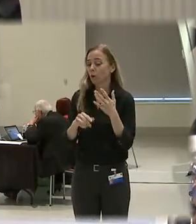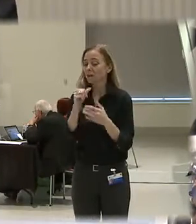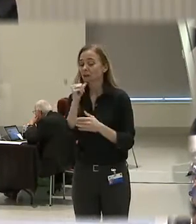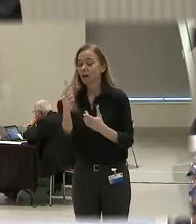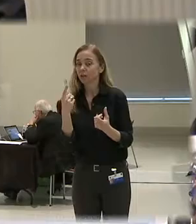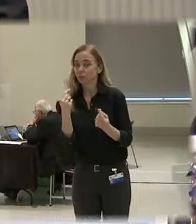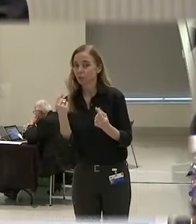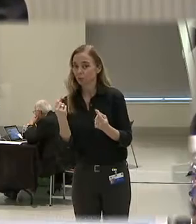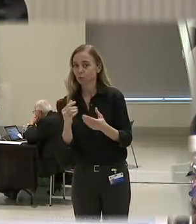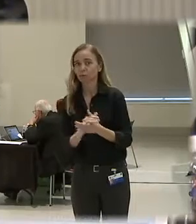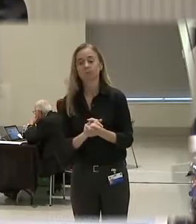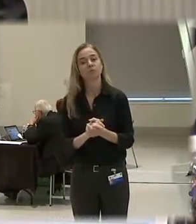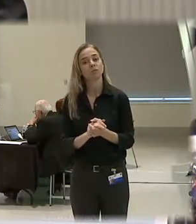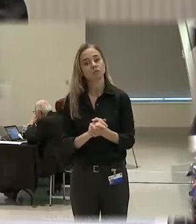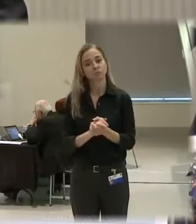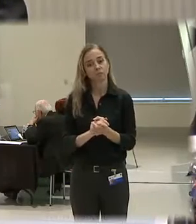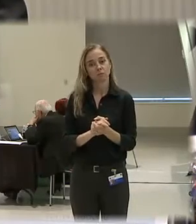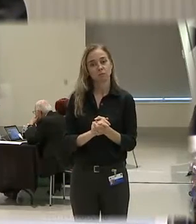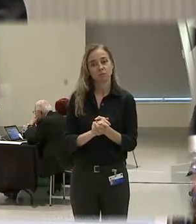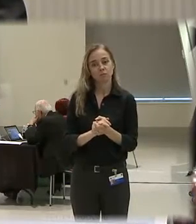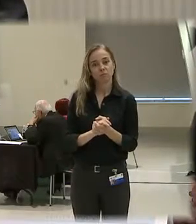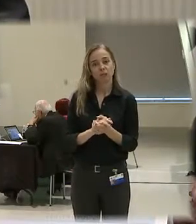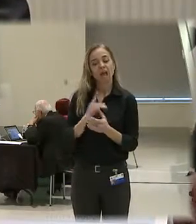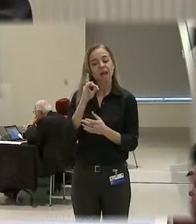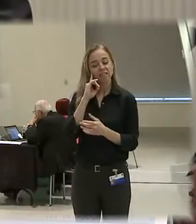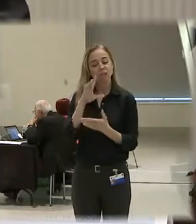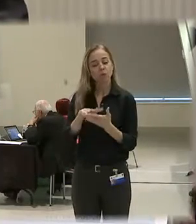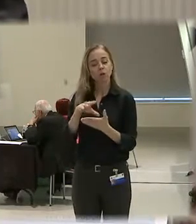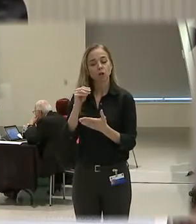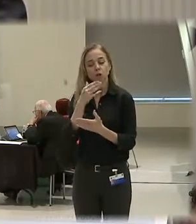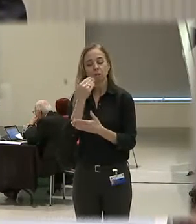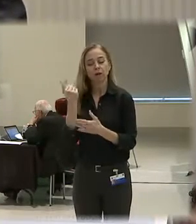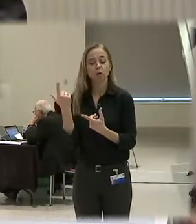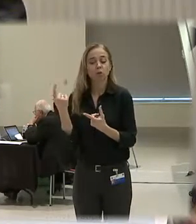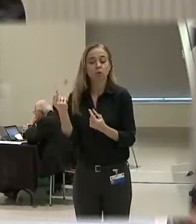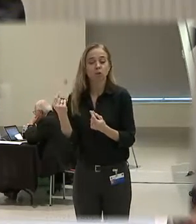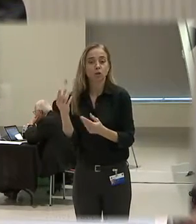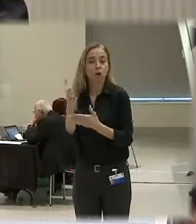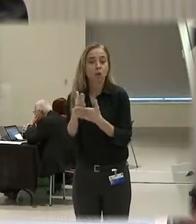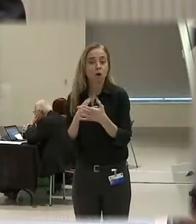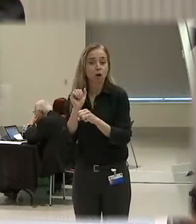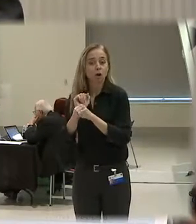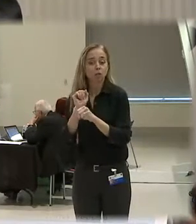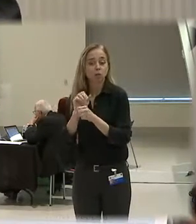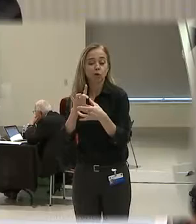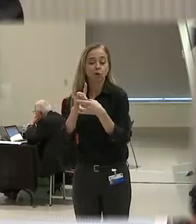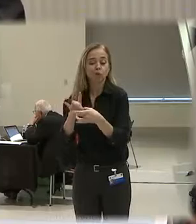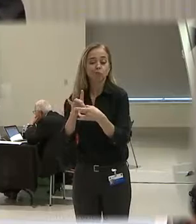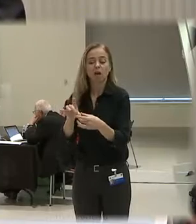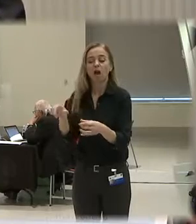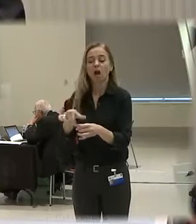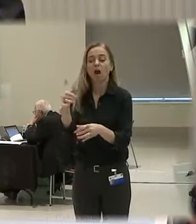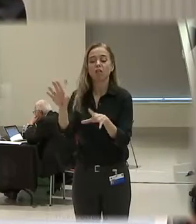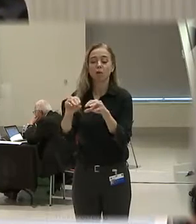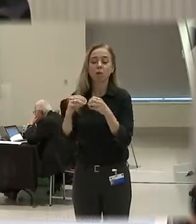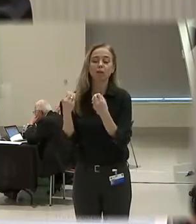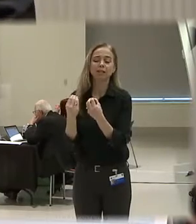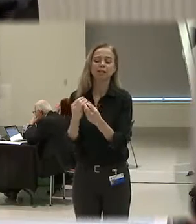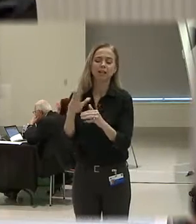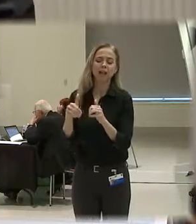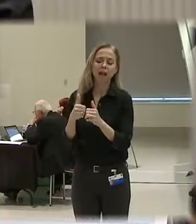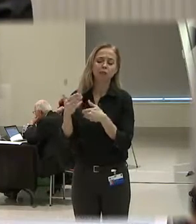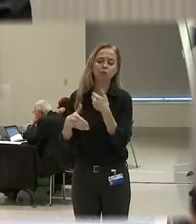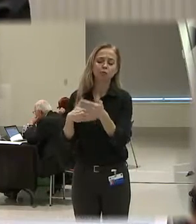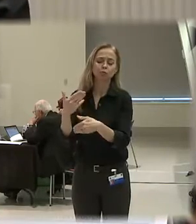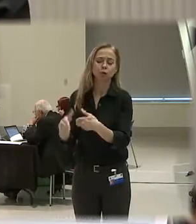More recently, I think we've learned what to do, and part of that has been working with, learning from other organizations and how they do things. But I